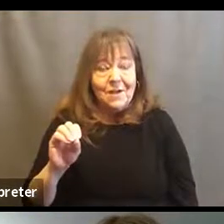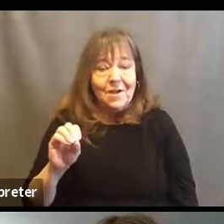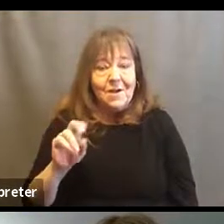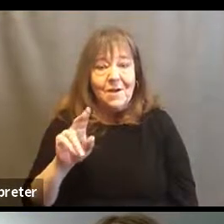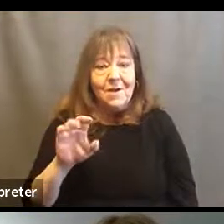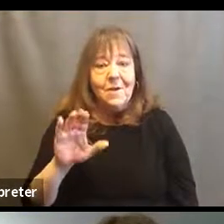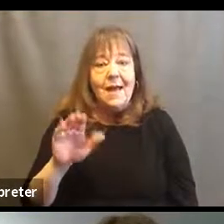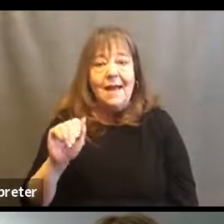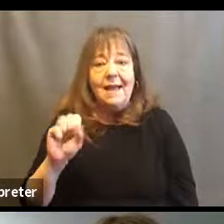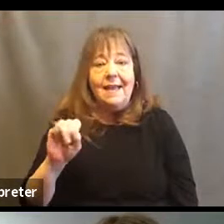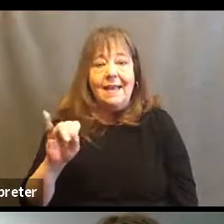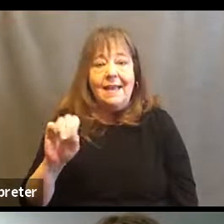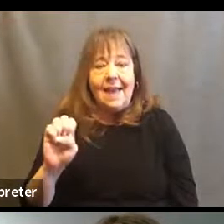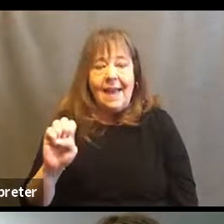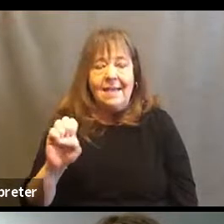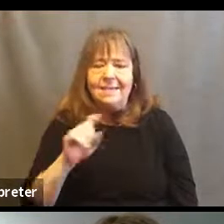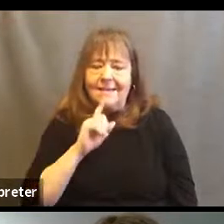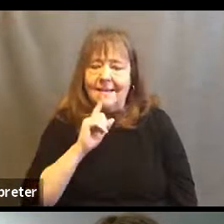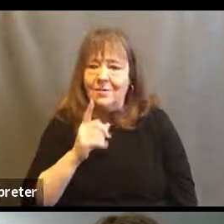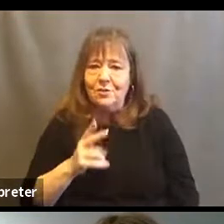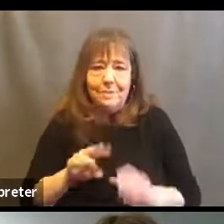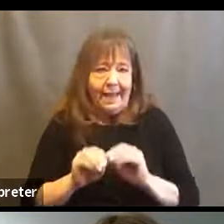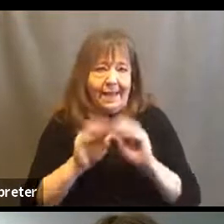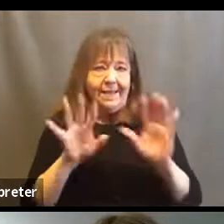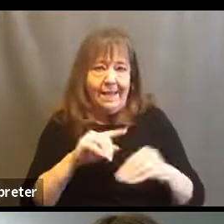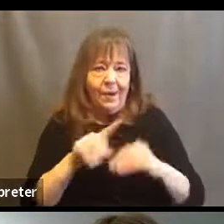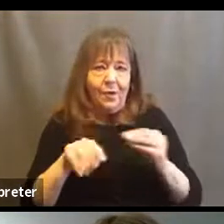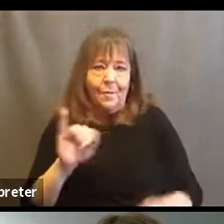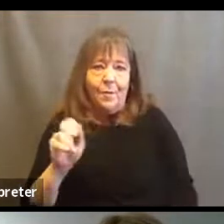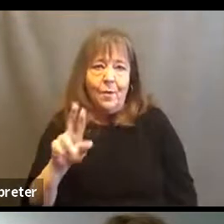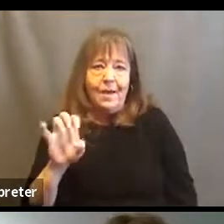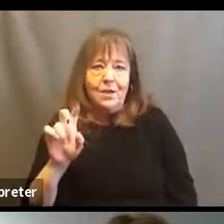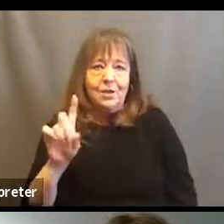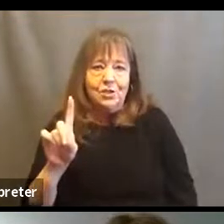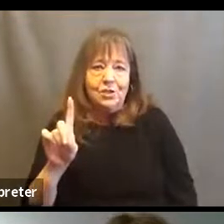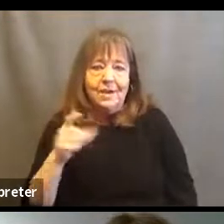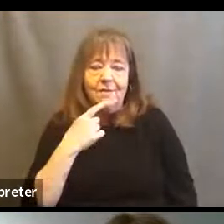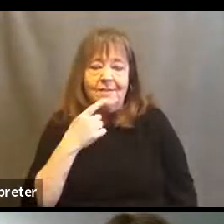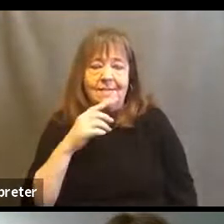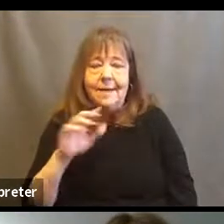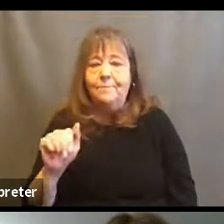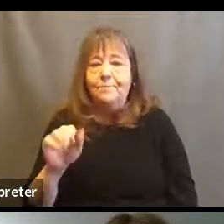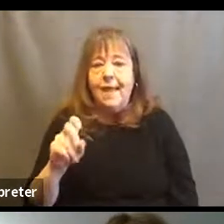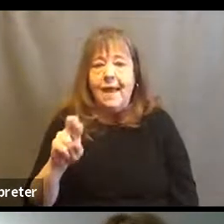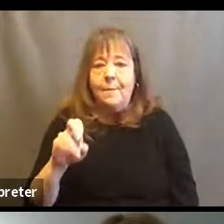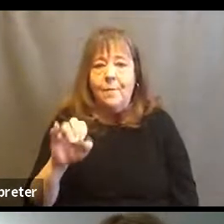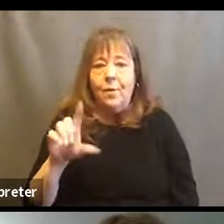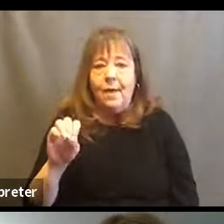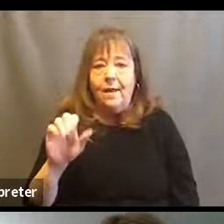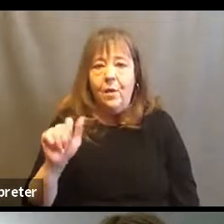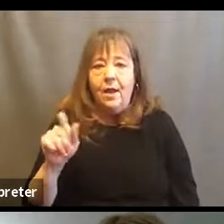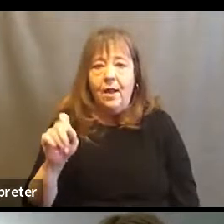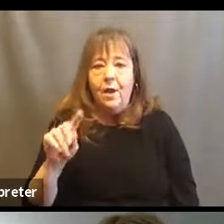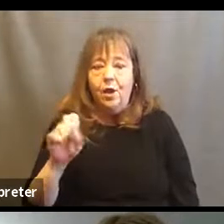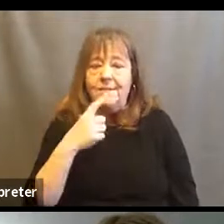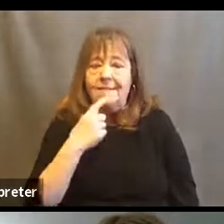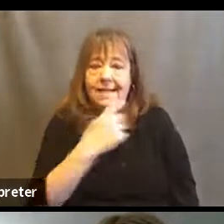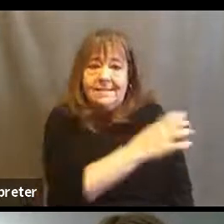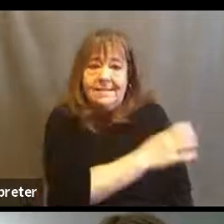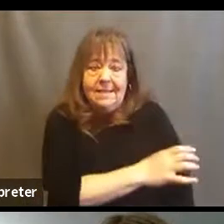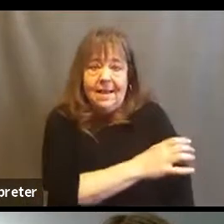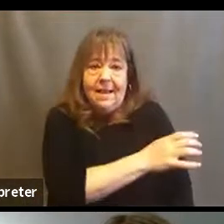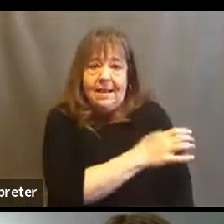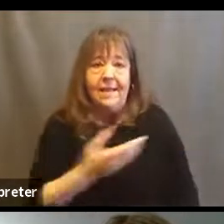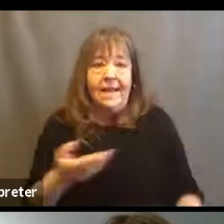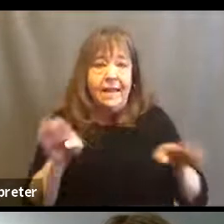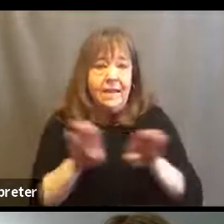Casey, just to be sure about what Jared said, the Amarillo alert says the clinic is closed all week. And is that